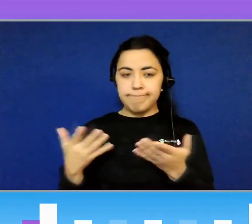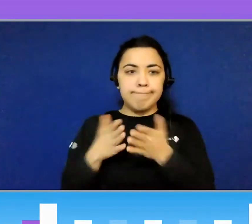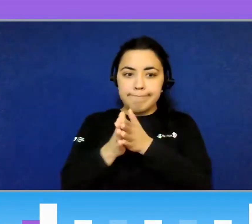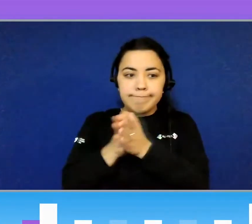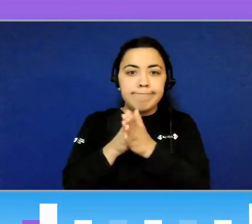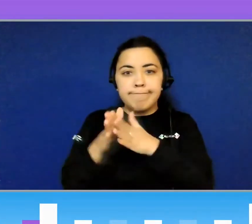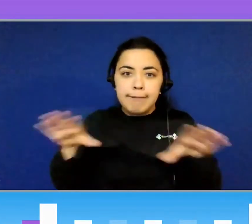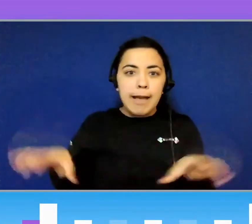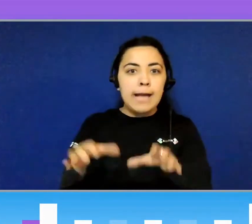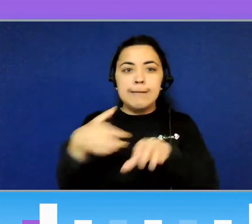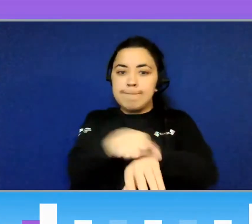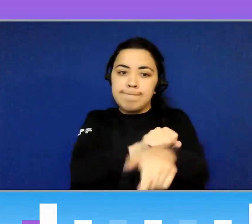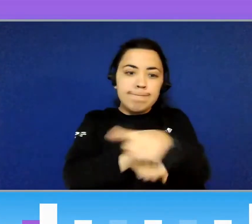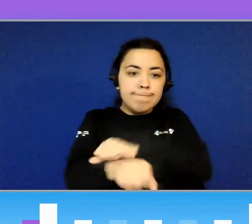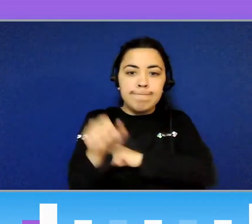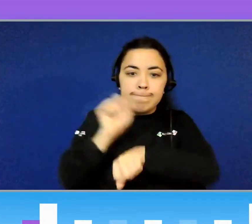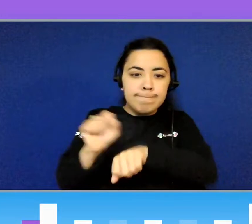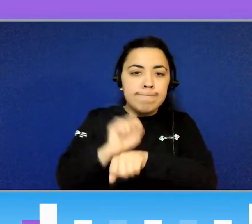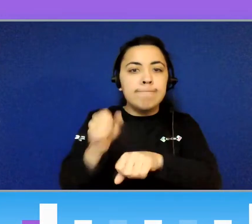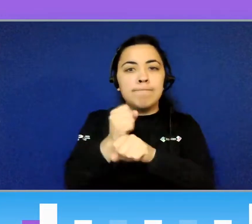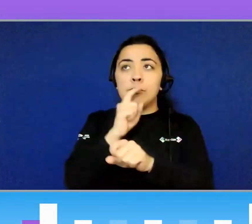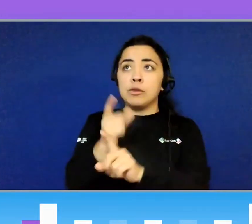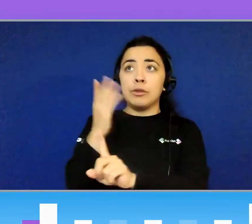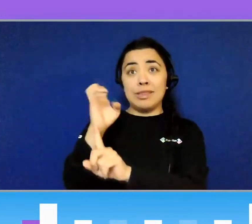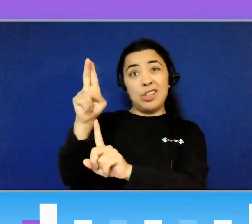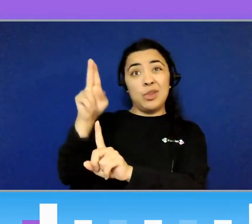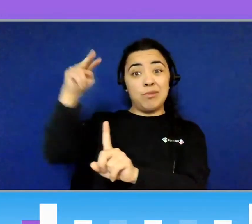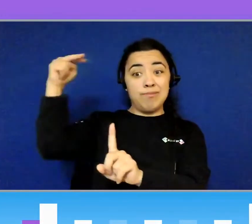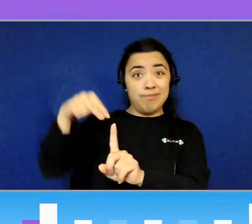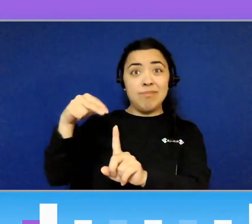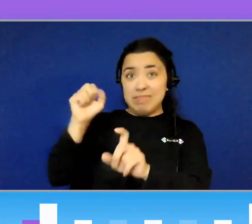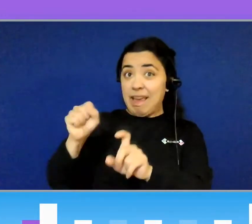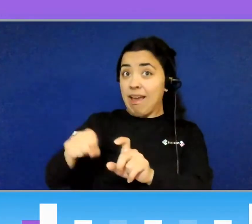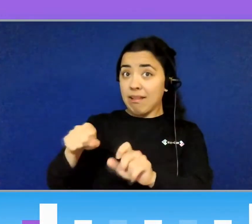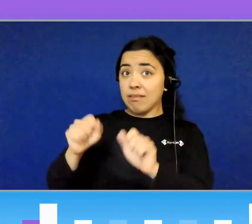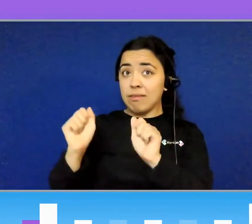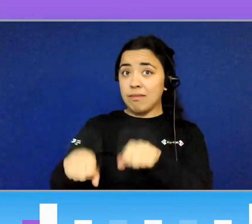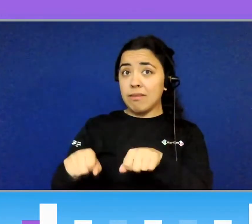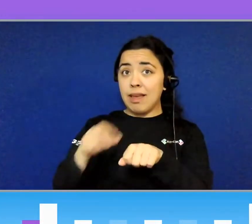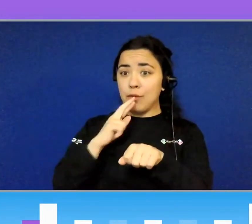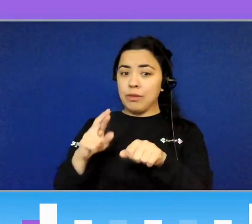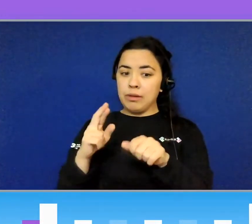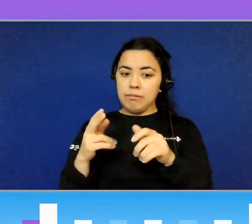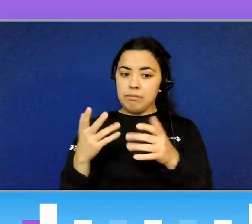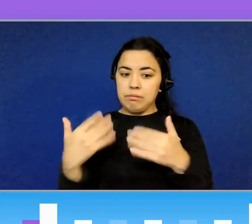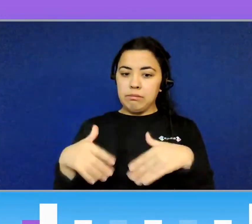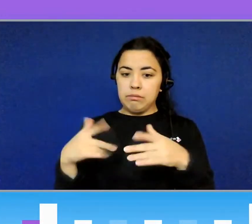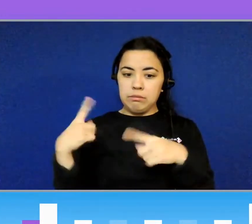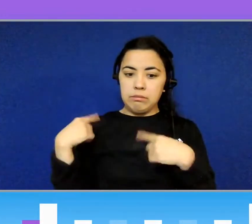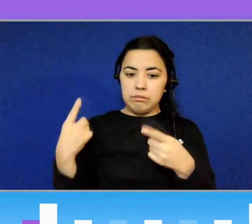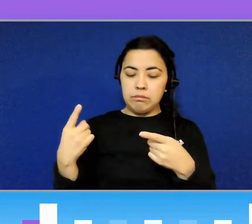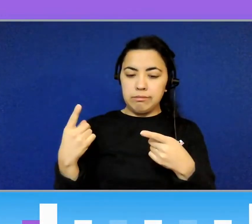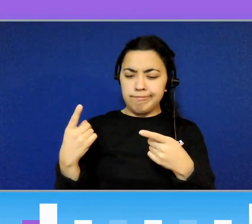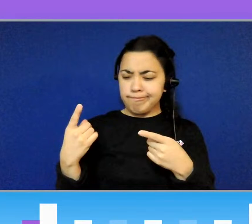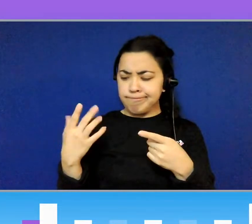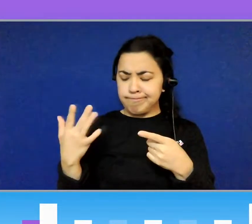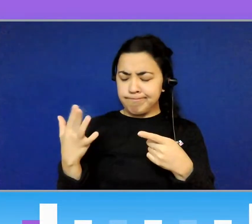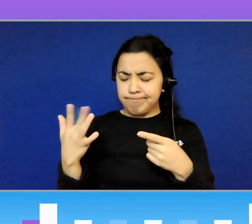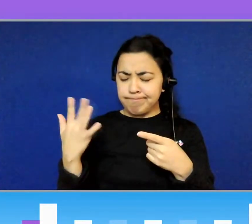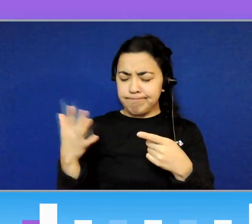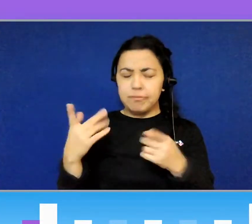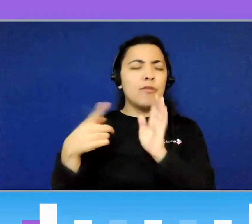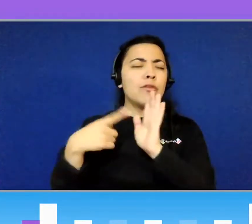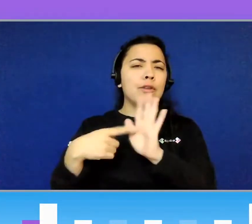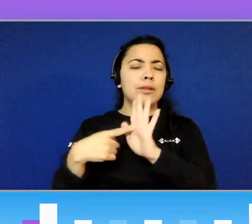and in which the EU can really and has taken a step forward since for